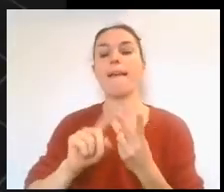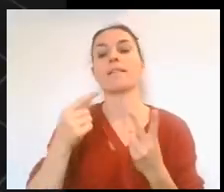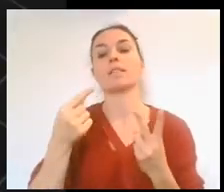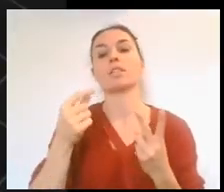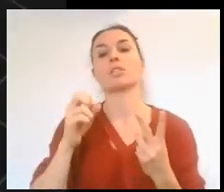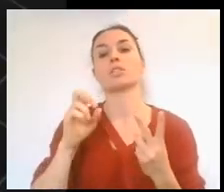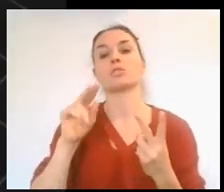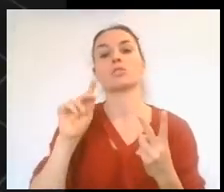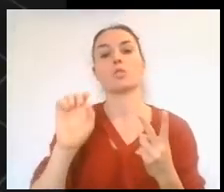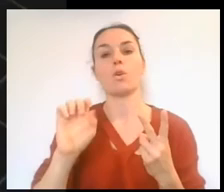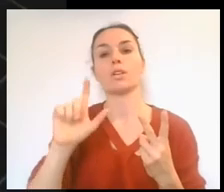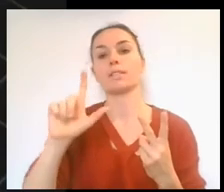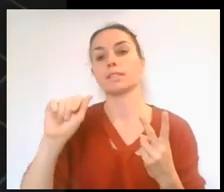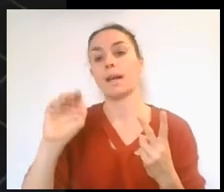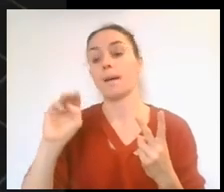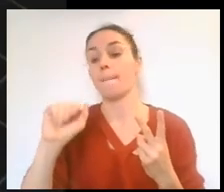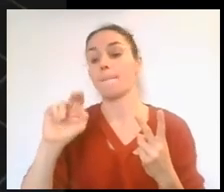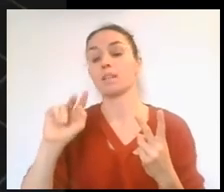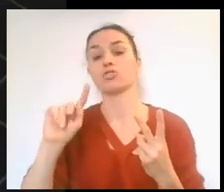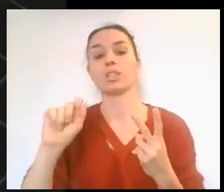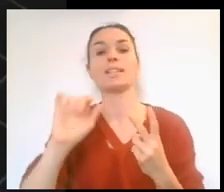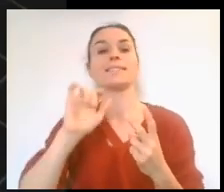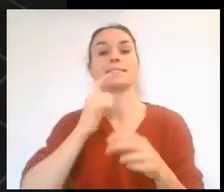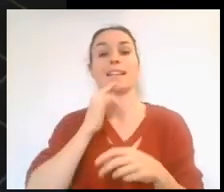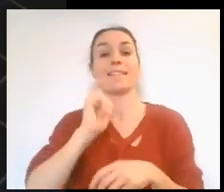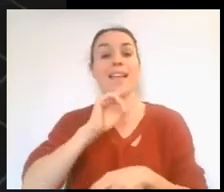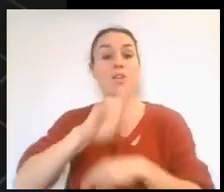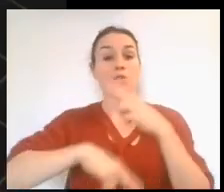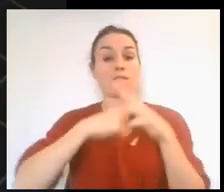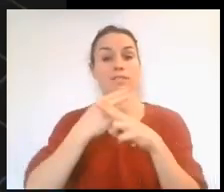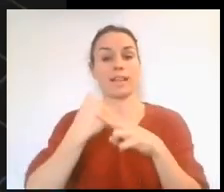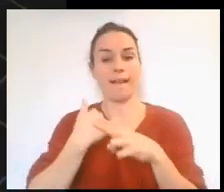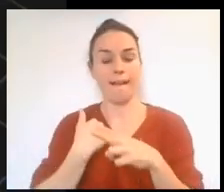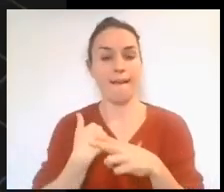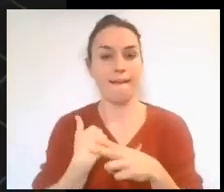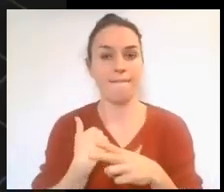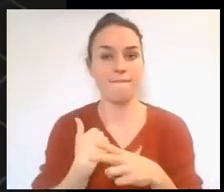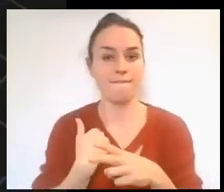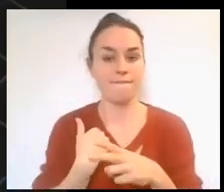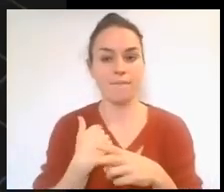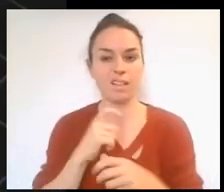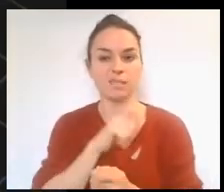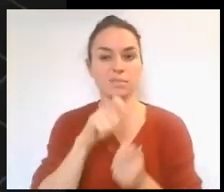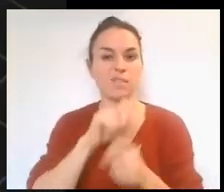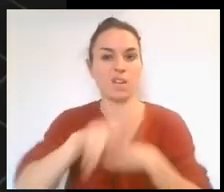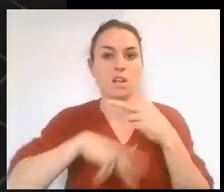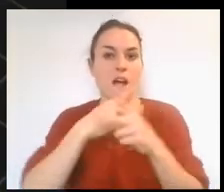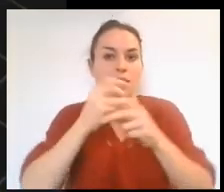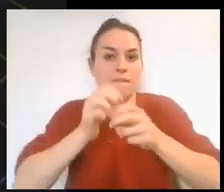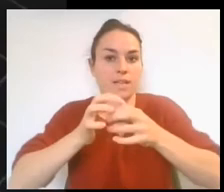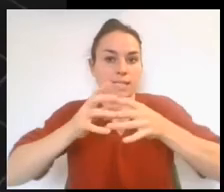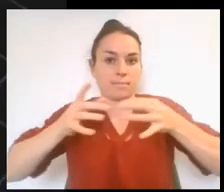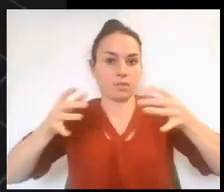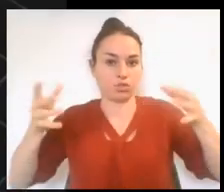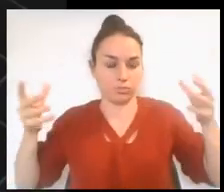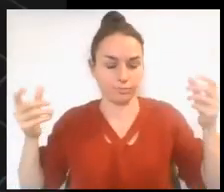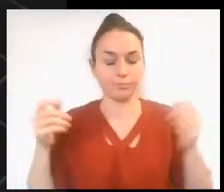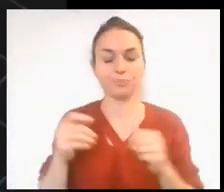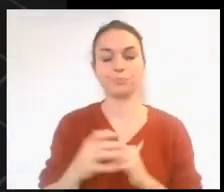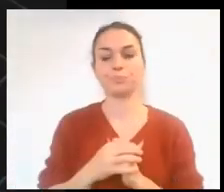uniform expansion. And this was actually a fairly simple,